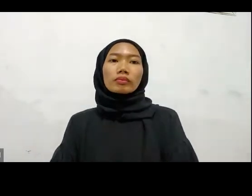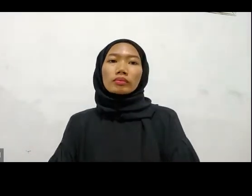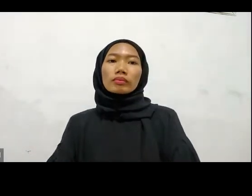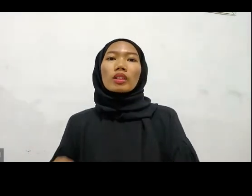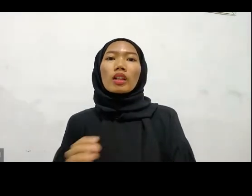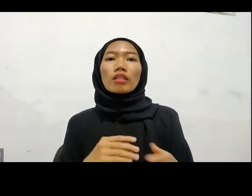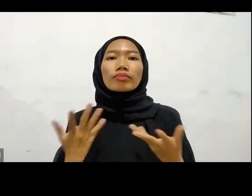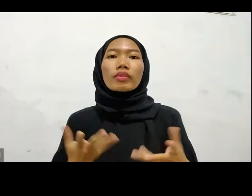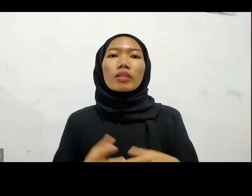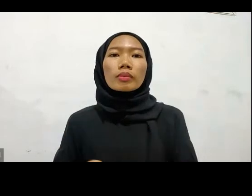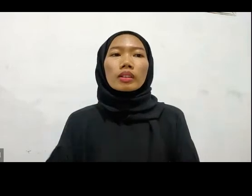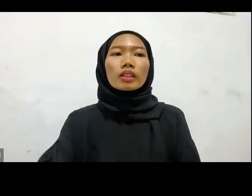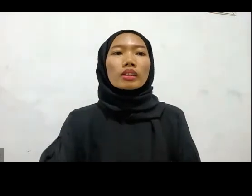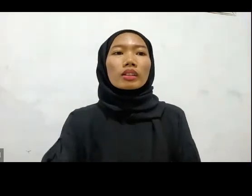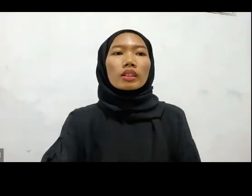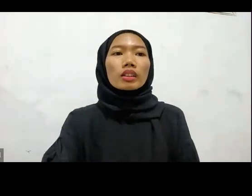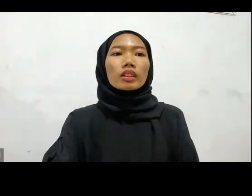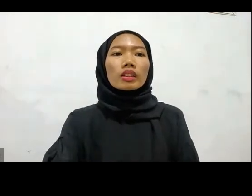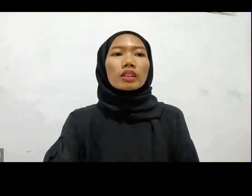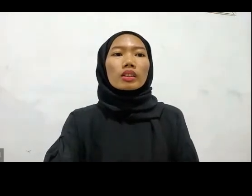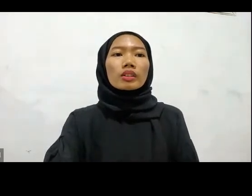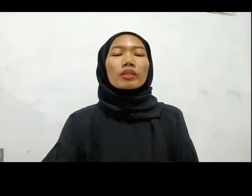actually makes a difference is success